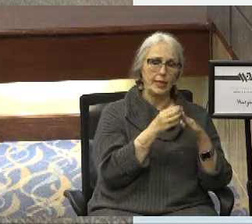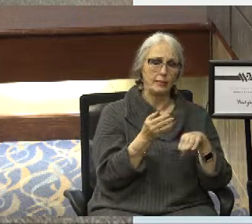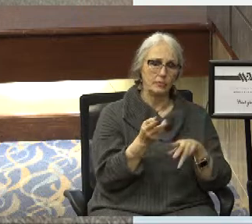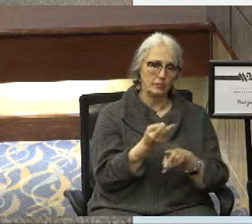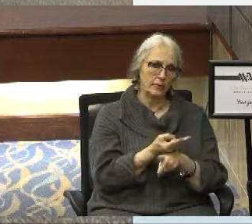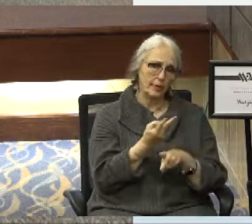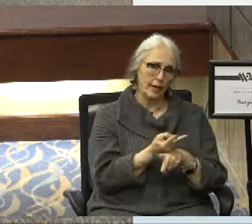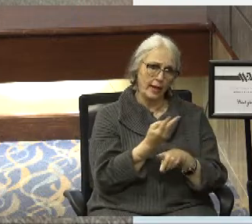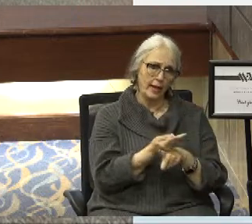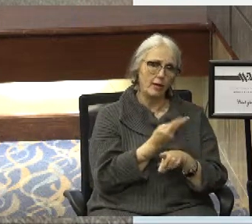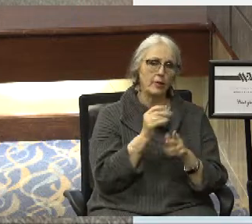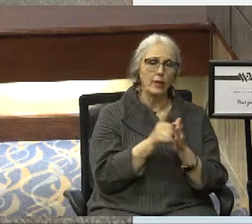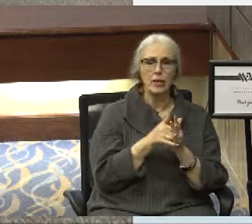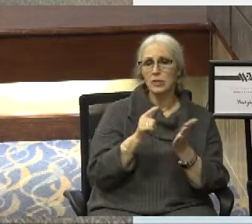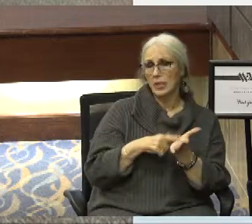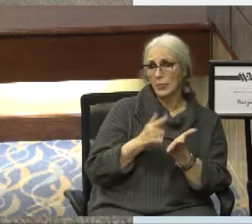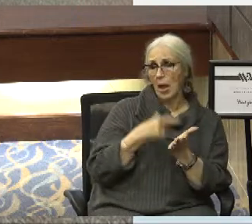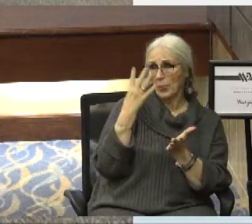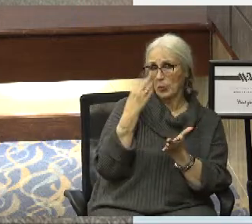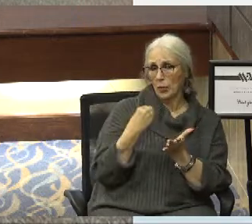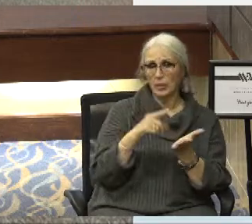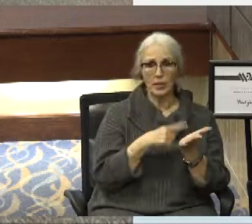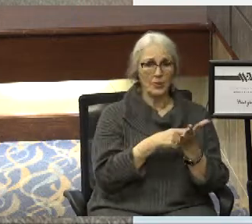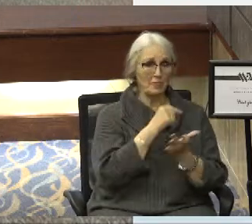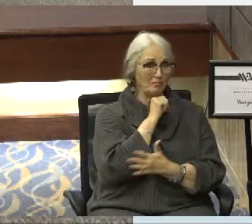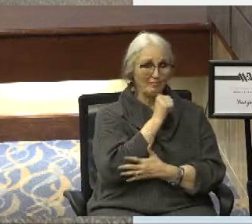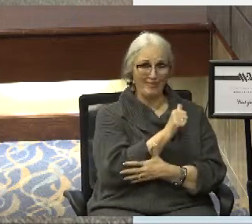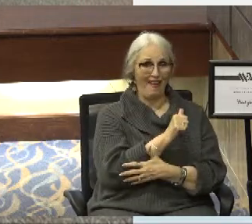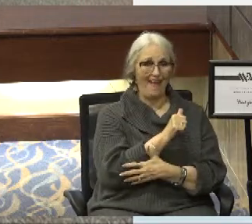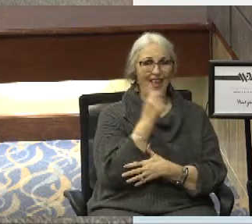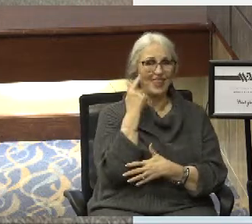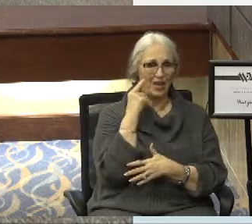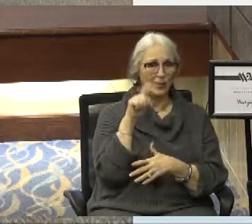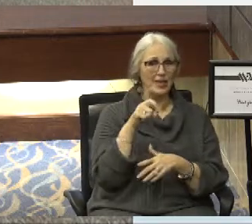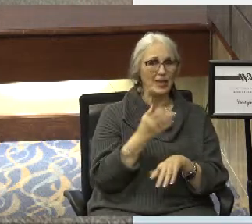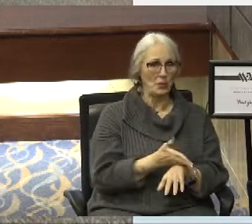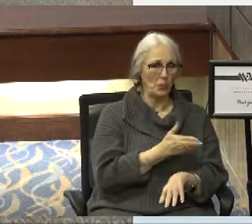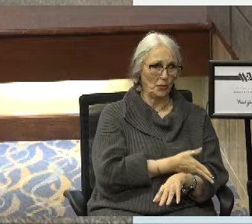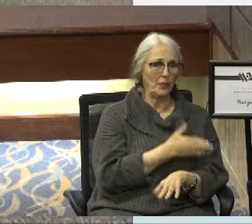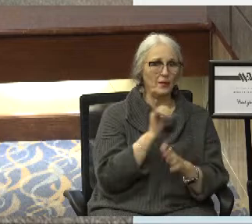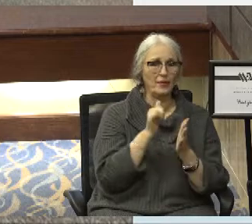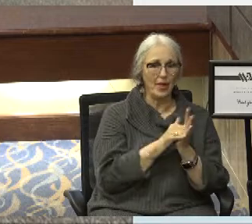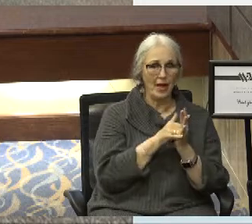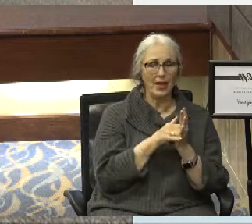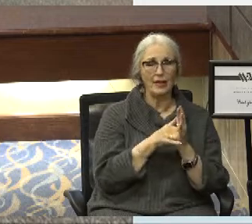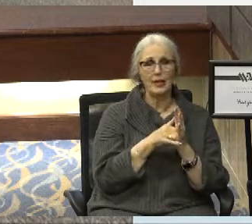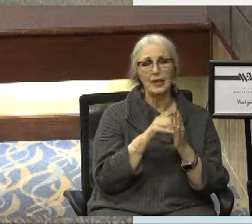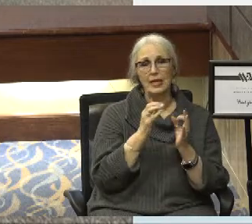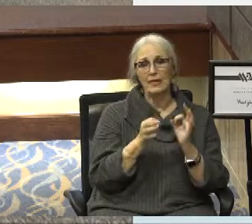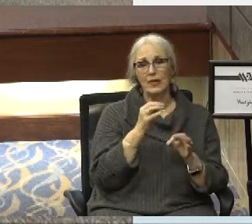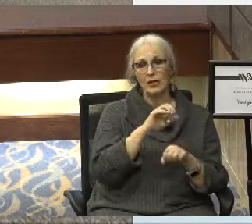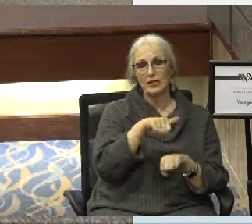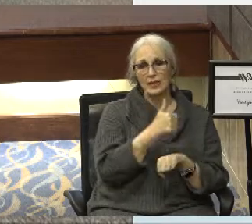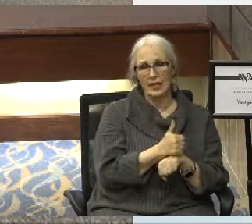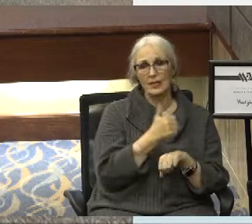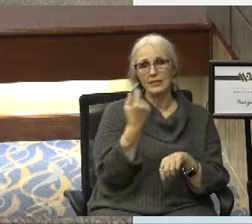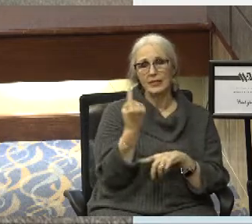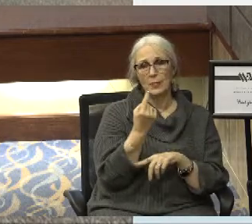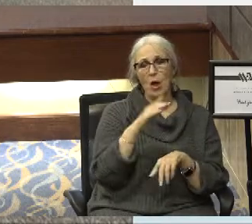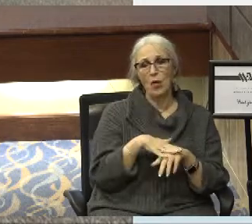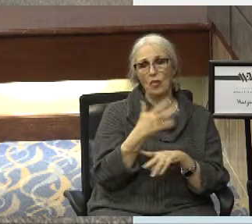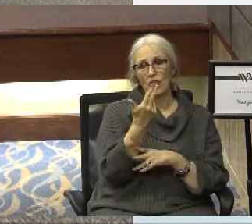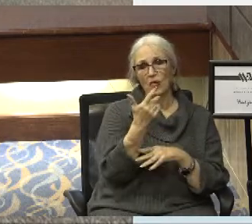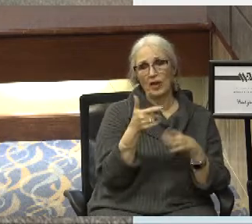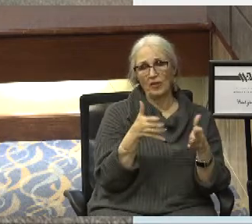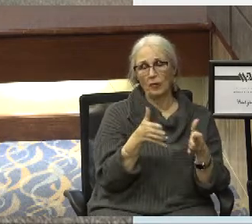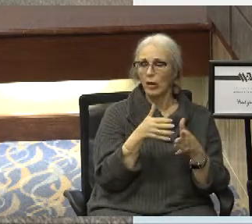it looks real pretty and sometimes it does not, but I think we need to work on that if we're going to put something there on 13th Street. I